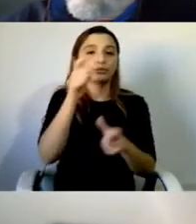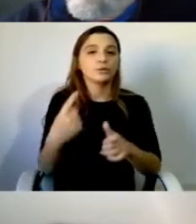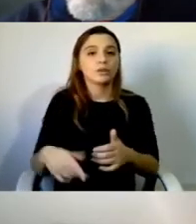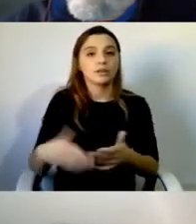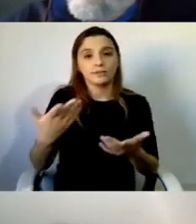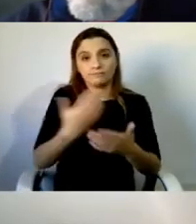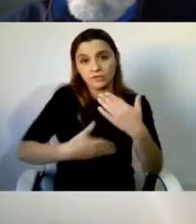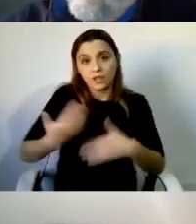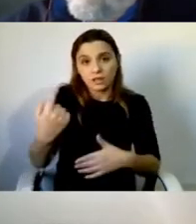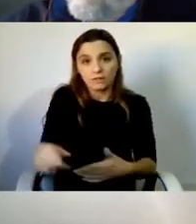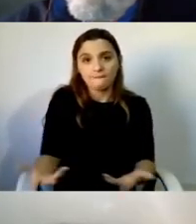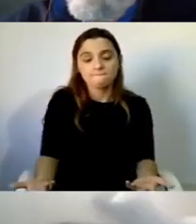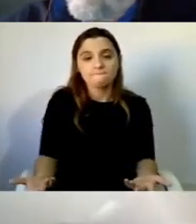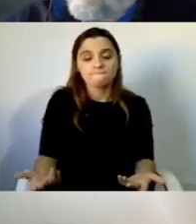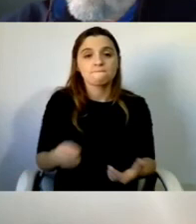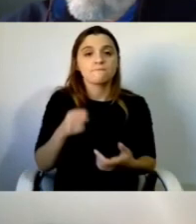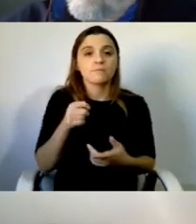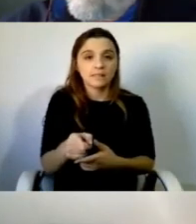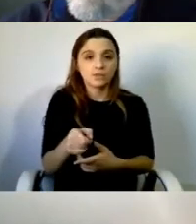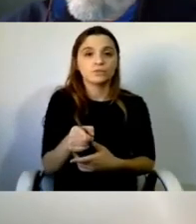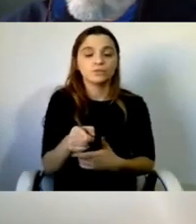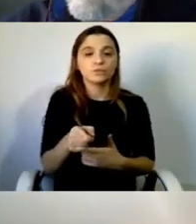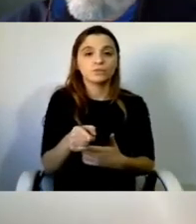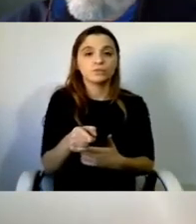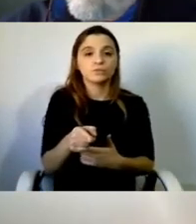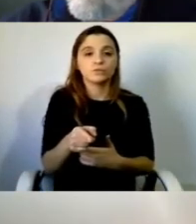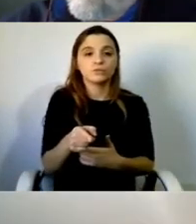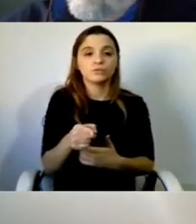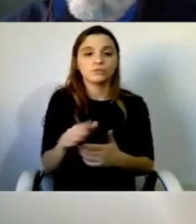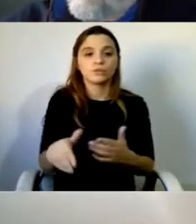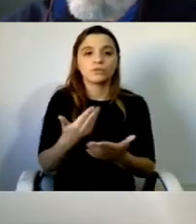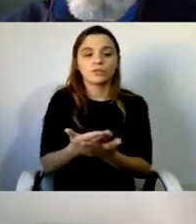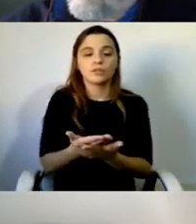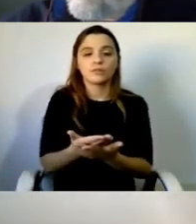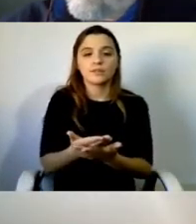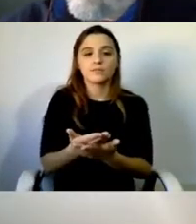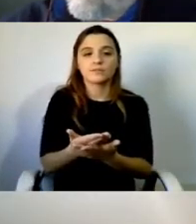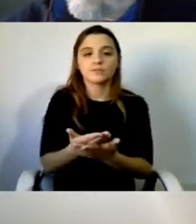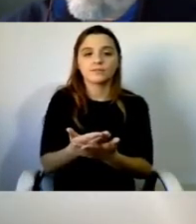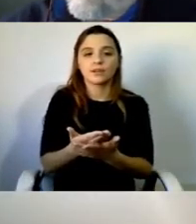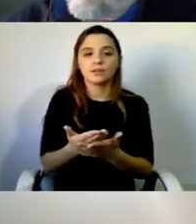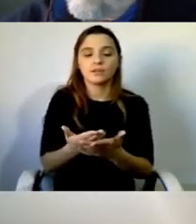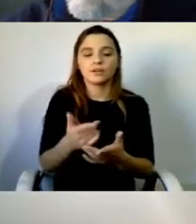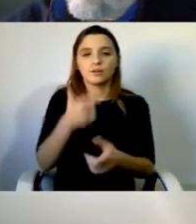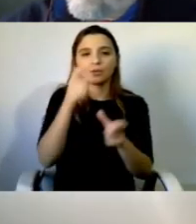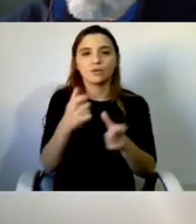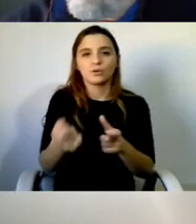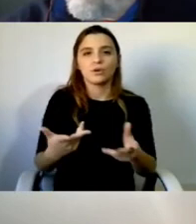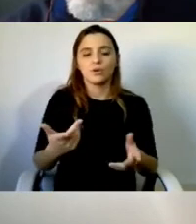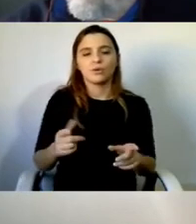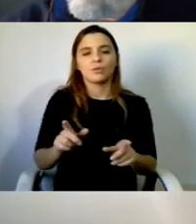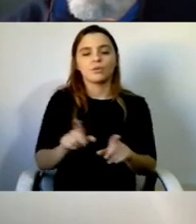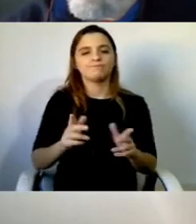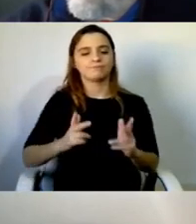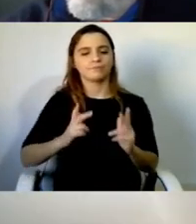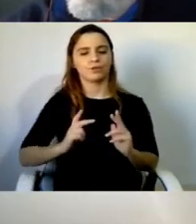makes people uncomfortable and unconfident to have an